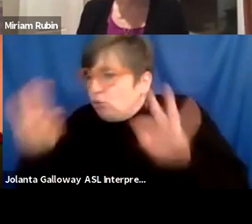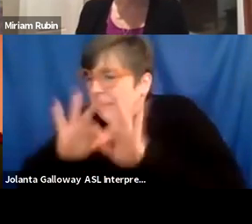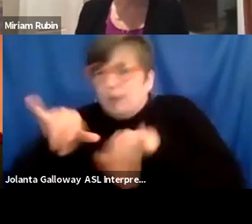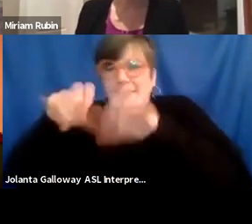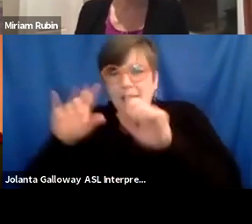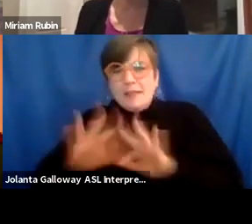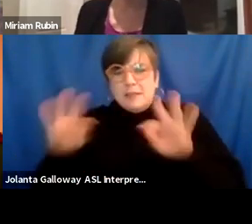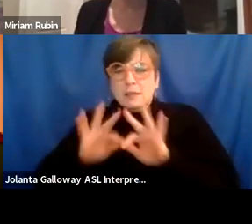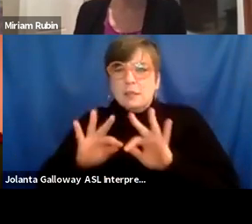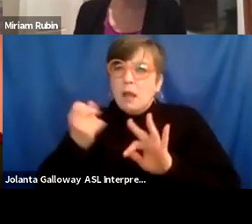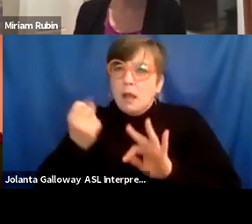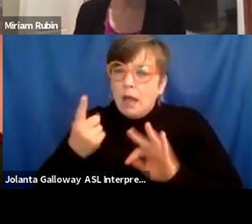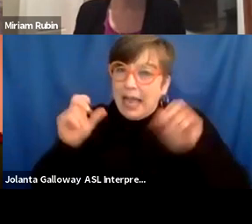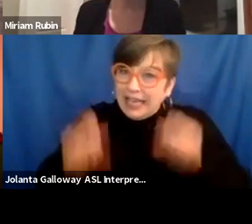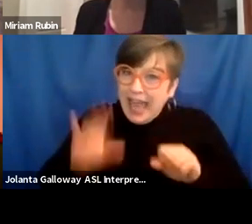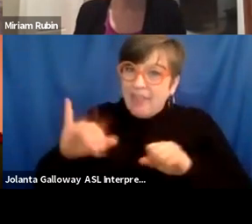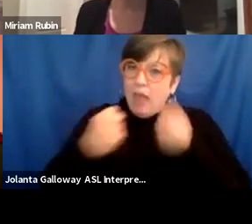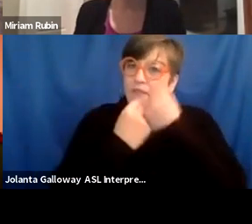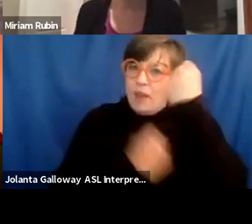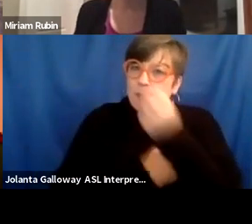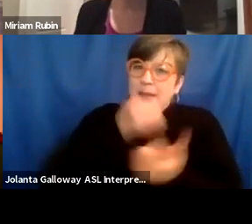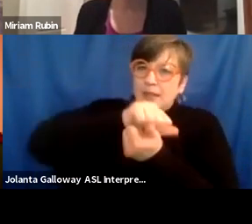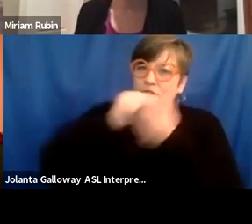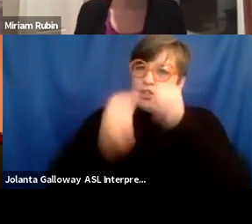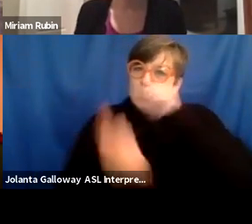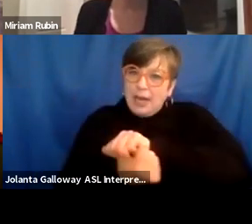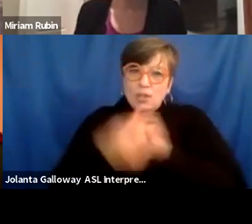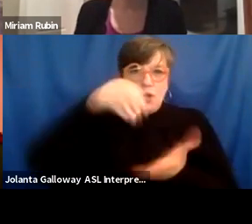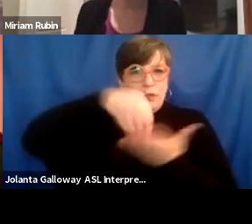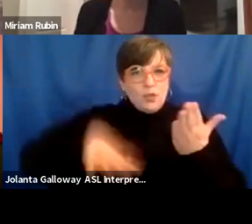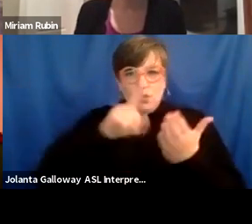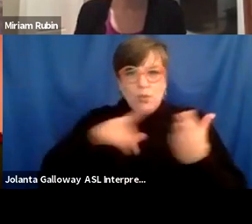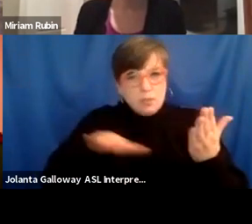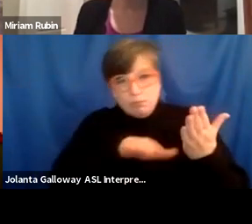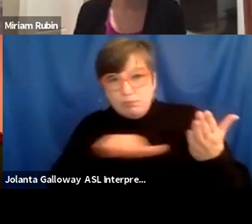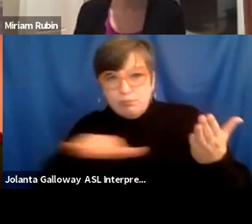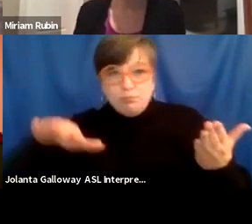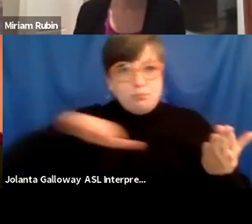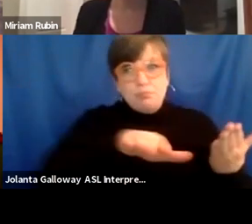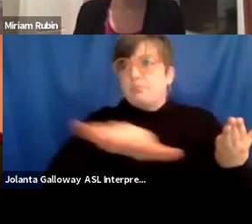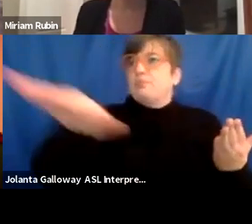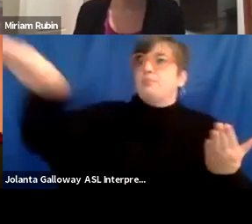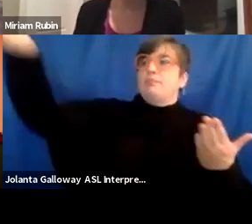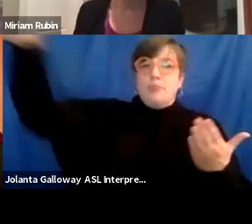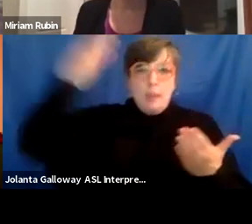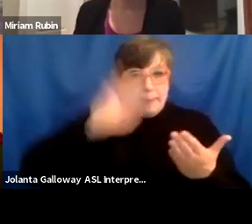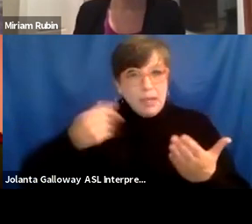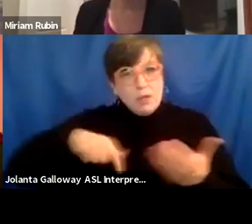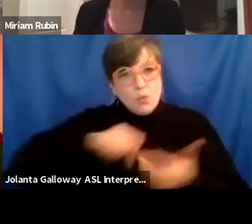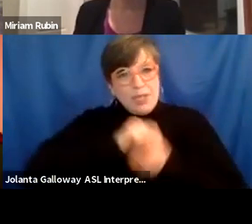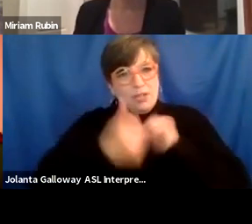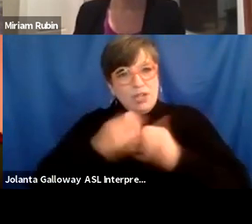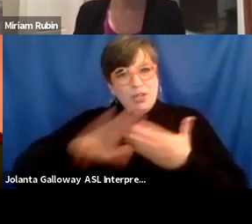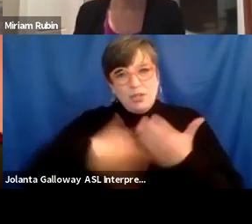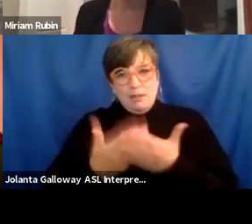do, but also, can it fundamentally change the trajectory of our students by changing the trajectory of our district? I would